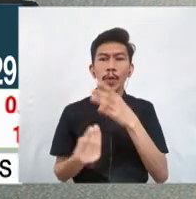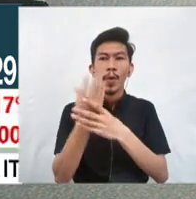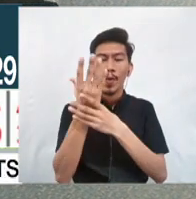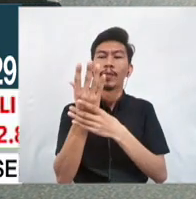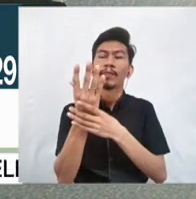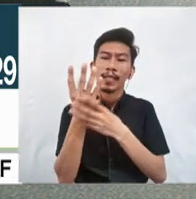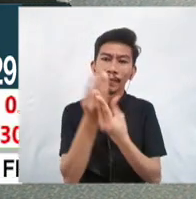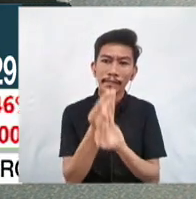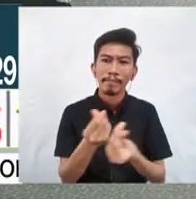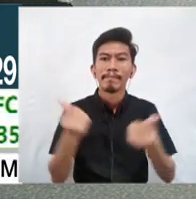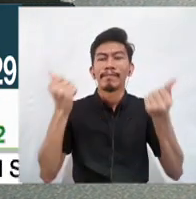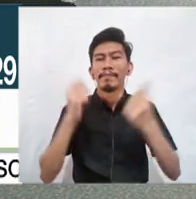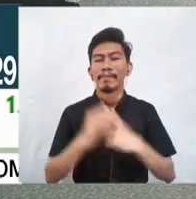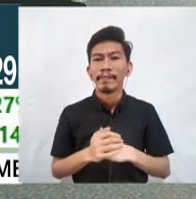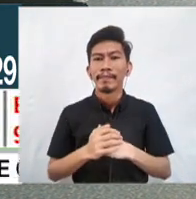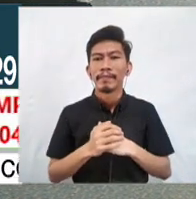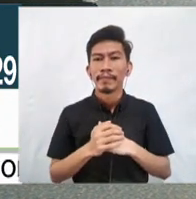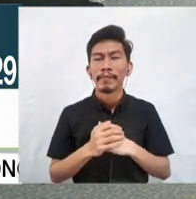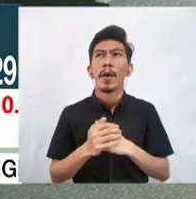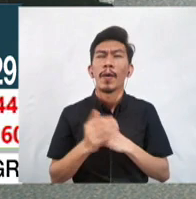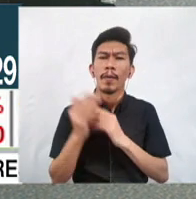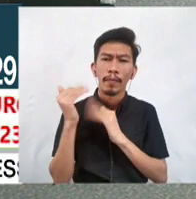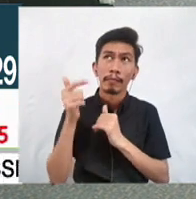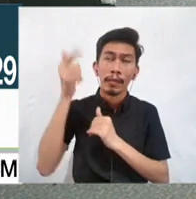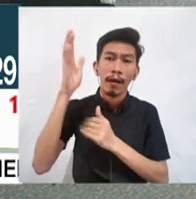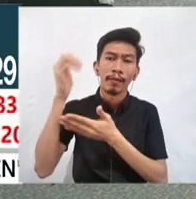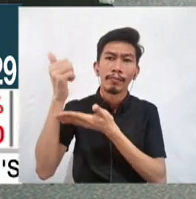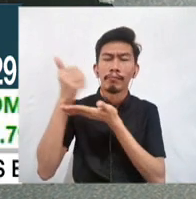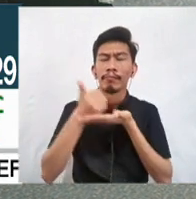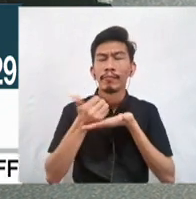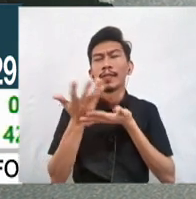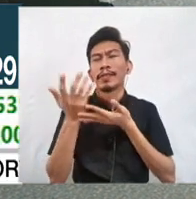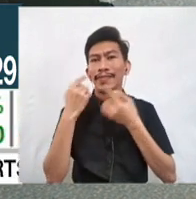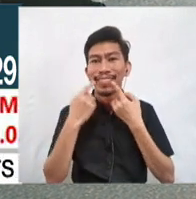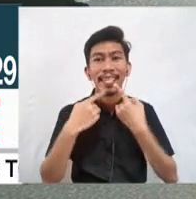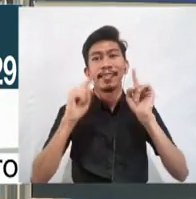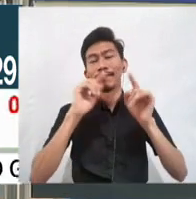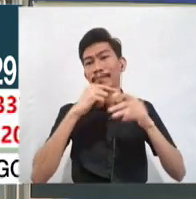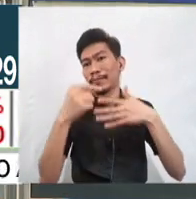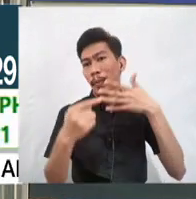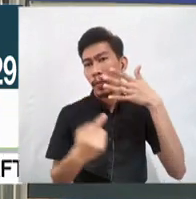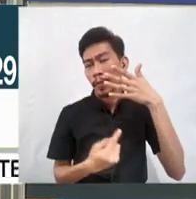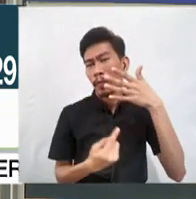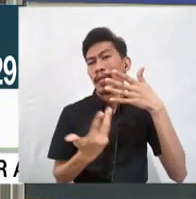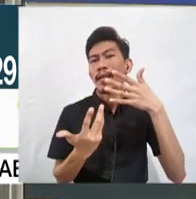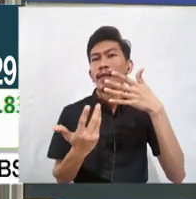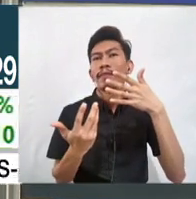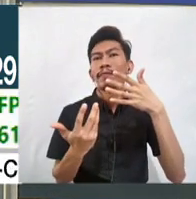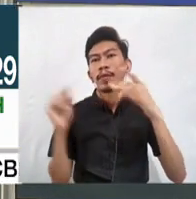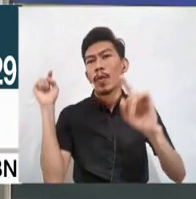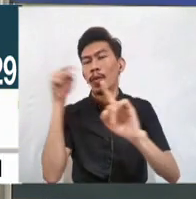God willing, if we will be successful in all these endeavors of making the Philippines